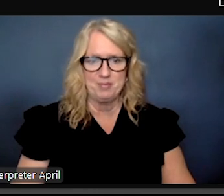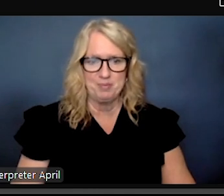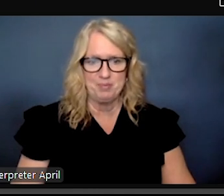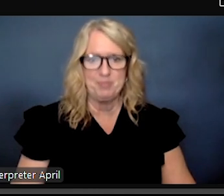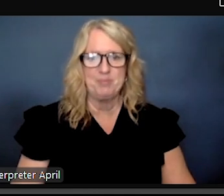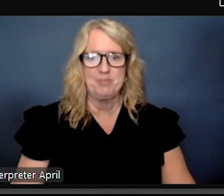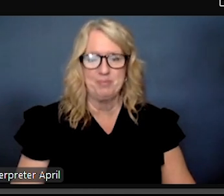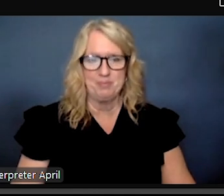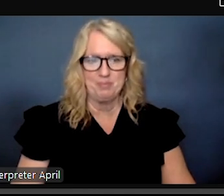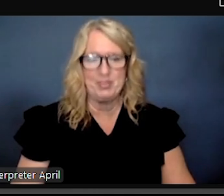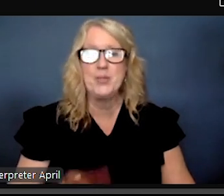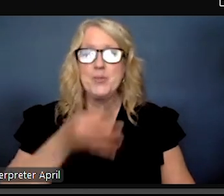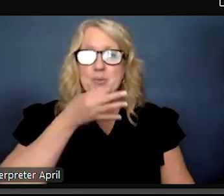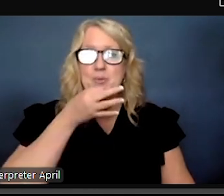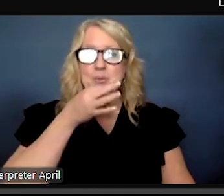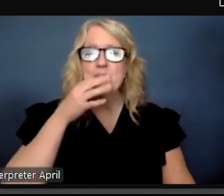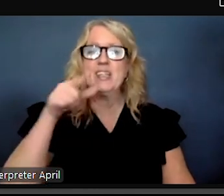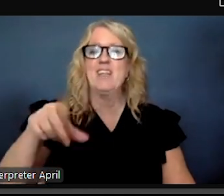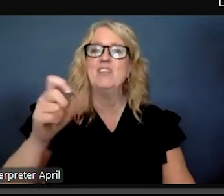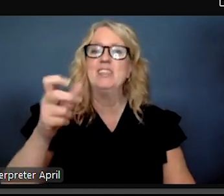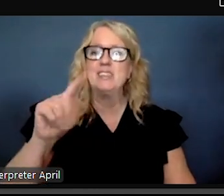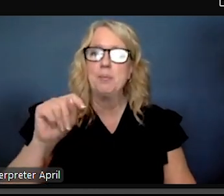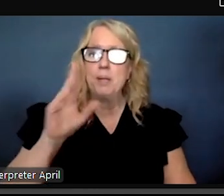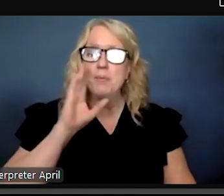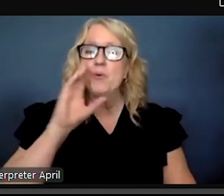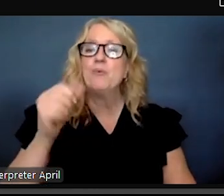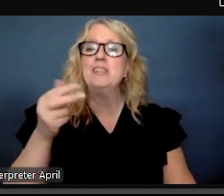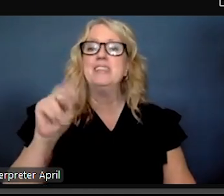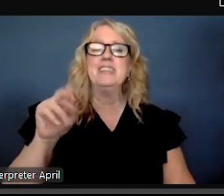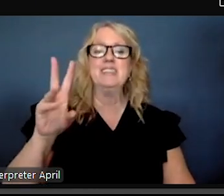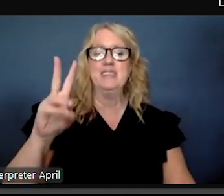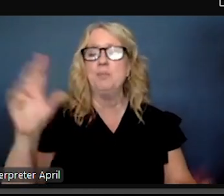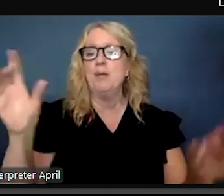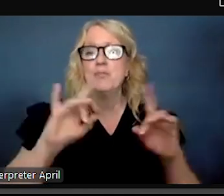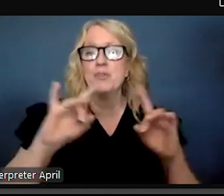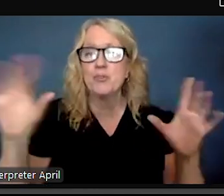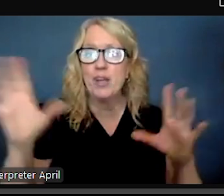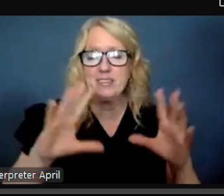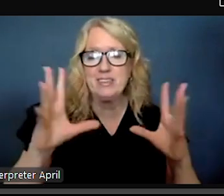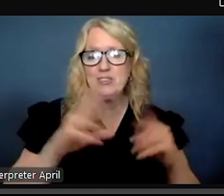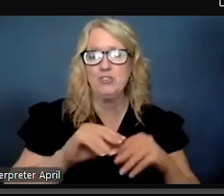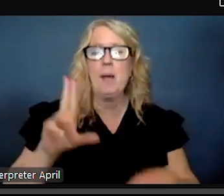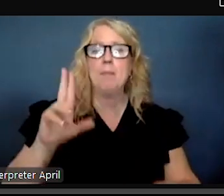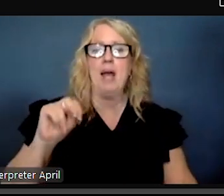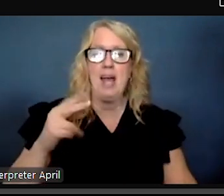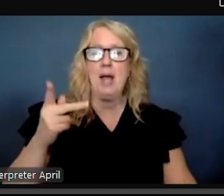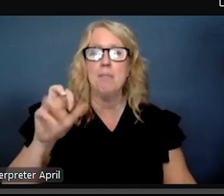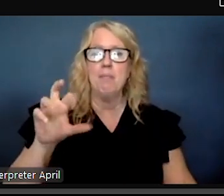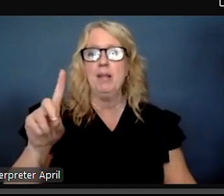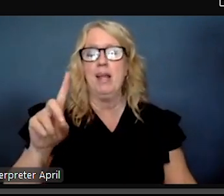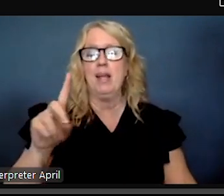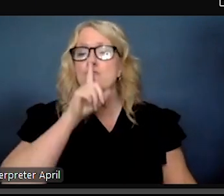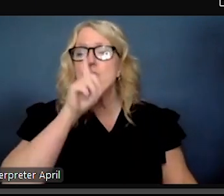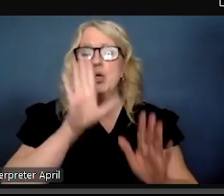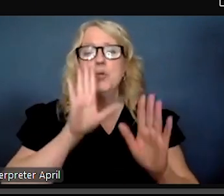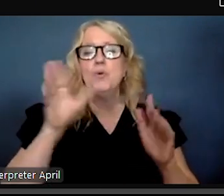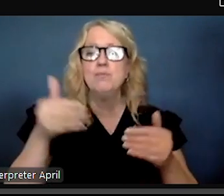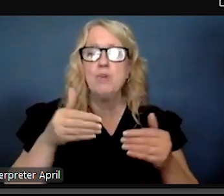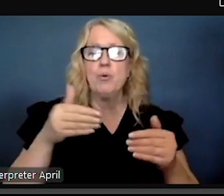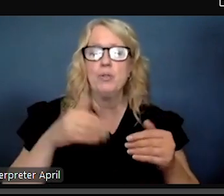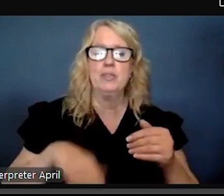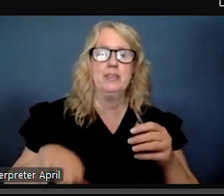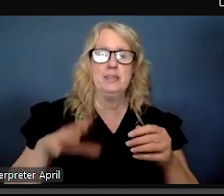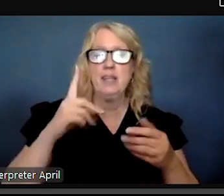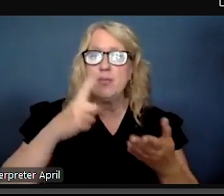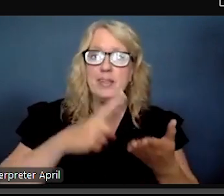And then coming soon, starting in September, we have season 6 of Crisis Jam Unplugged, Really going to be focusing, of course, on those